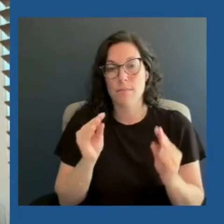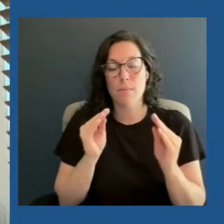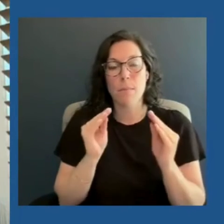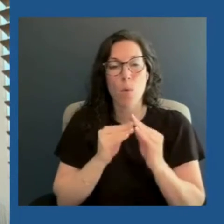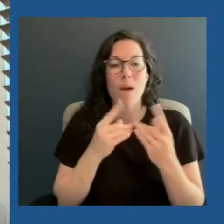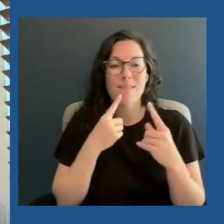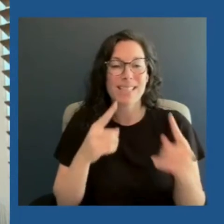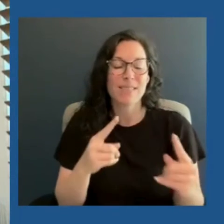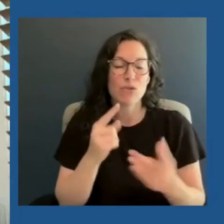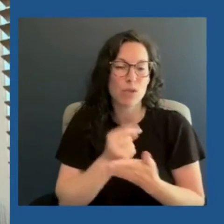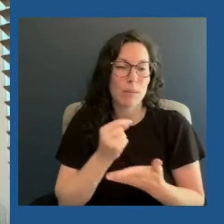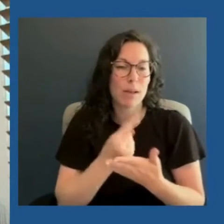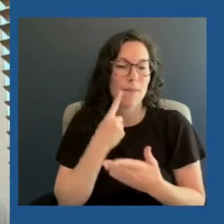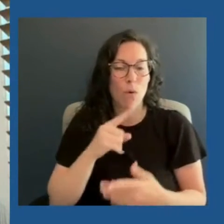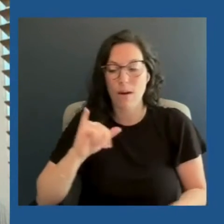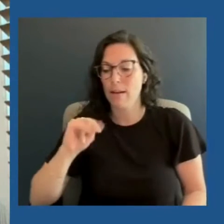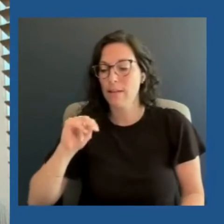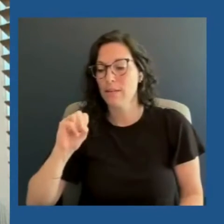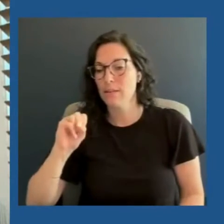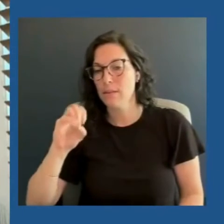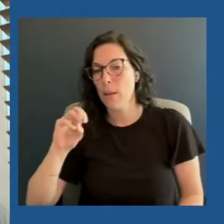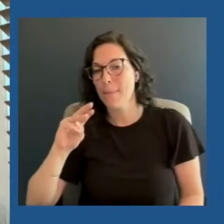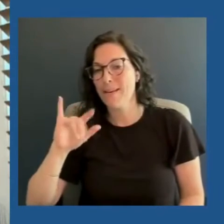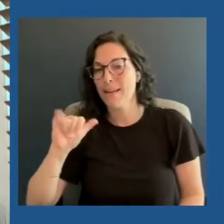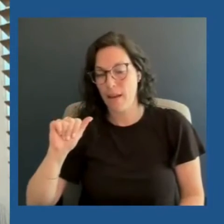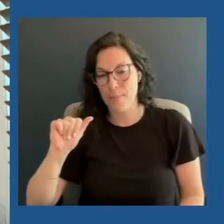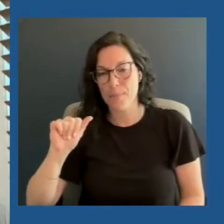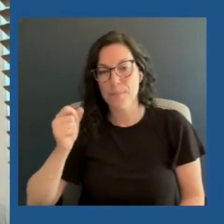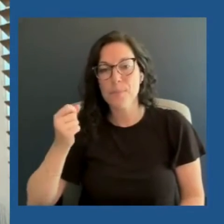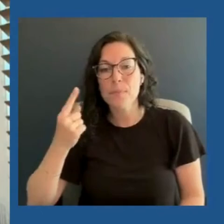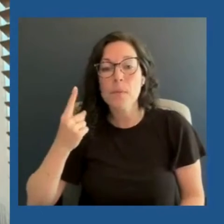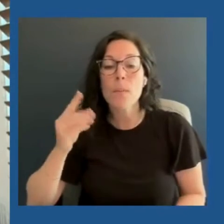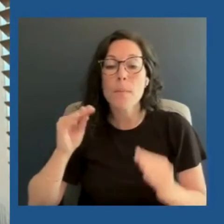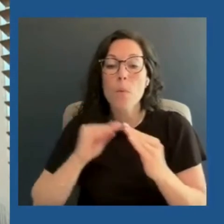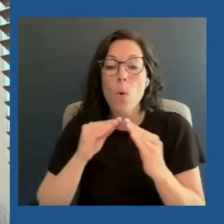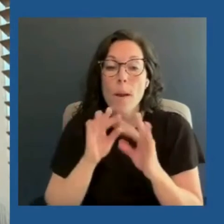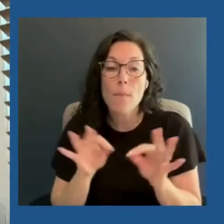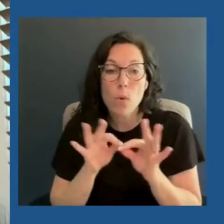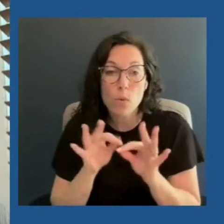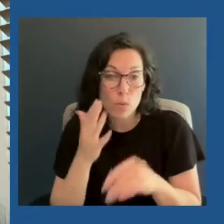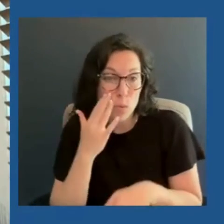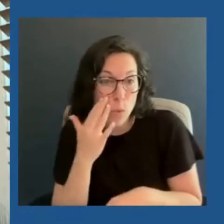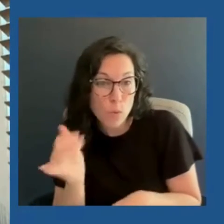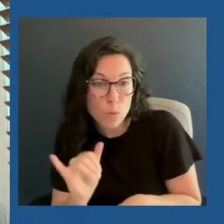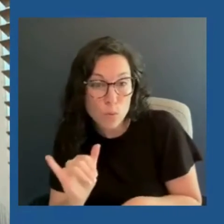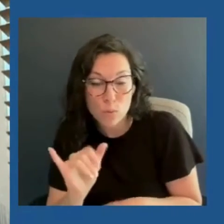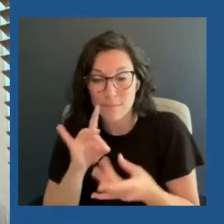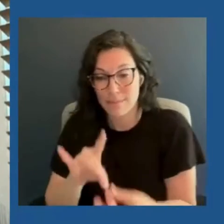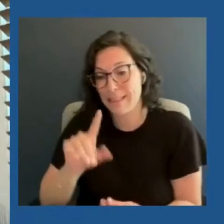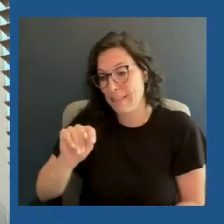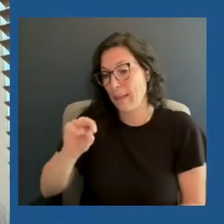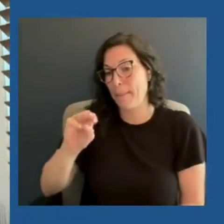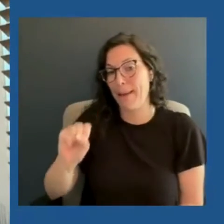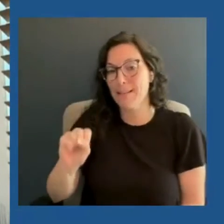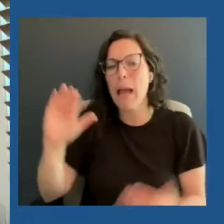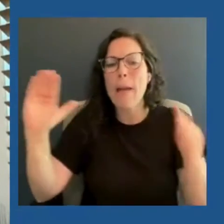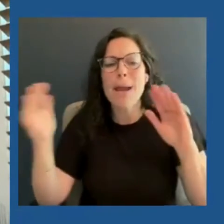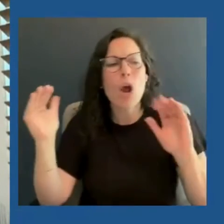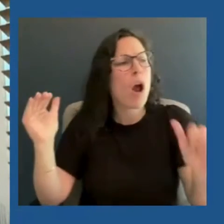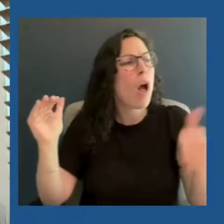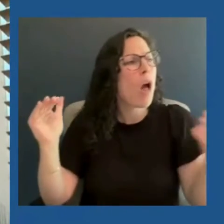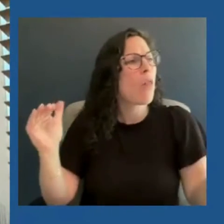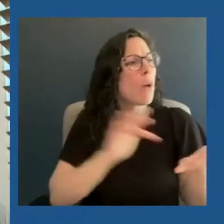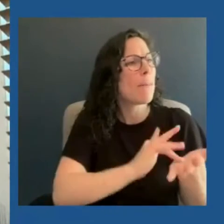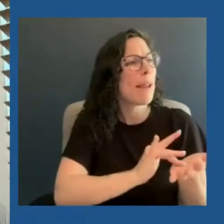for insomnia. One of the important things to know about our TMS in comparison to some medication-based treatments